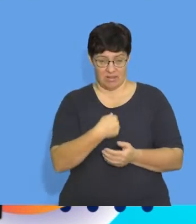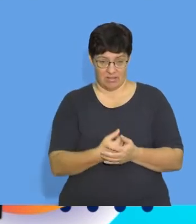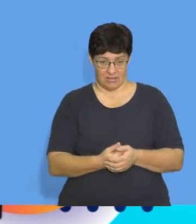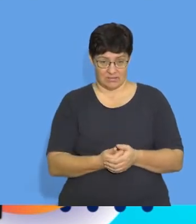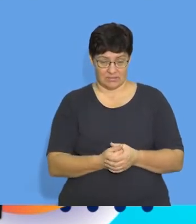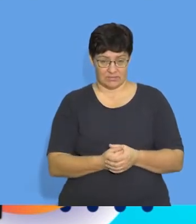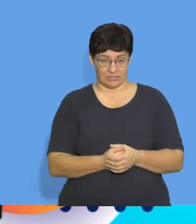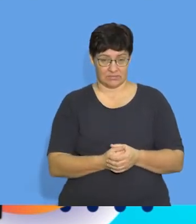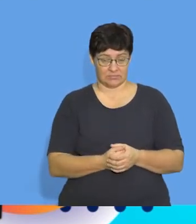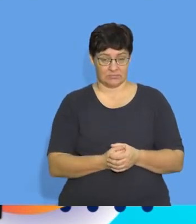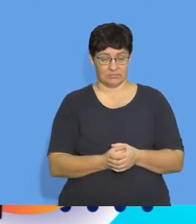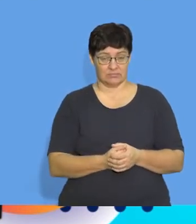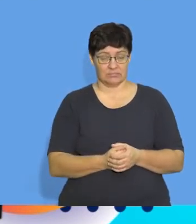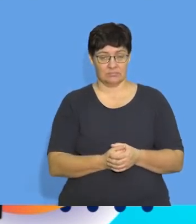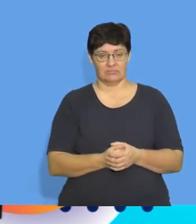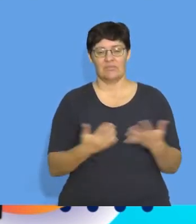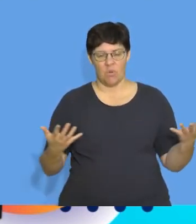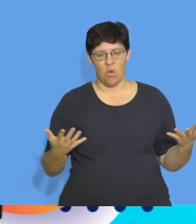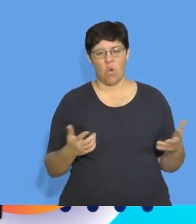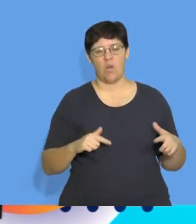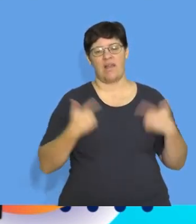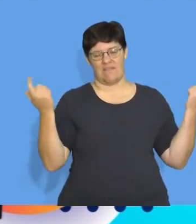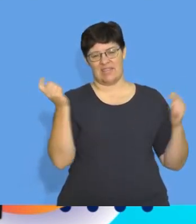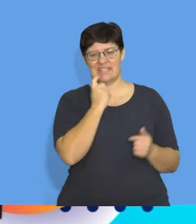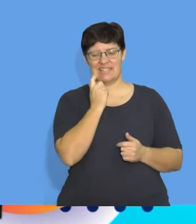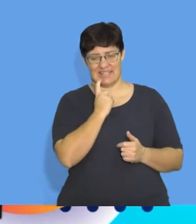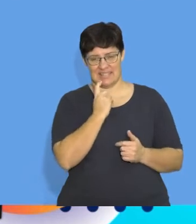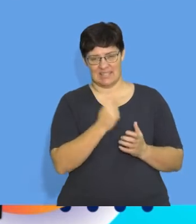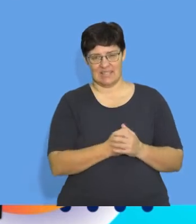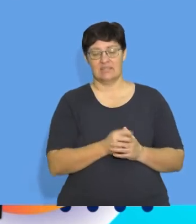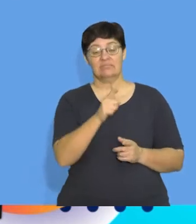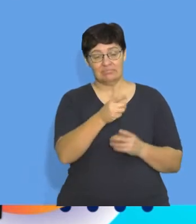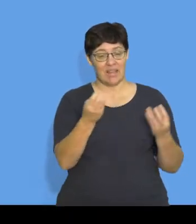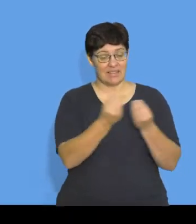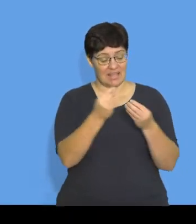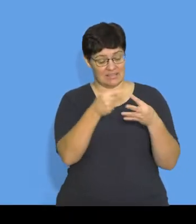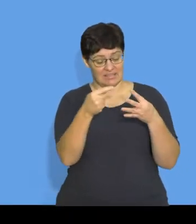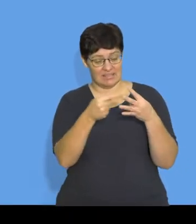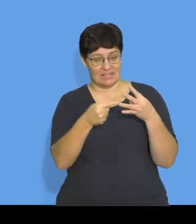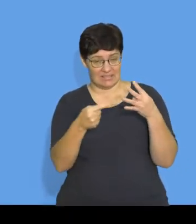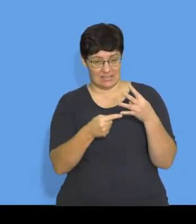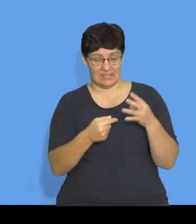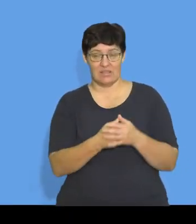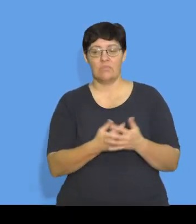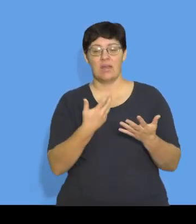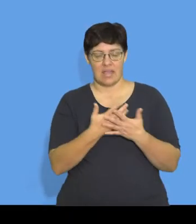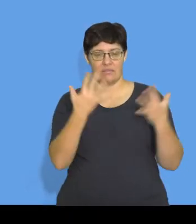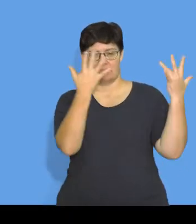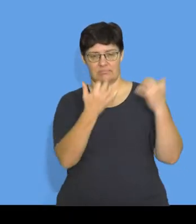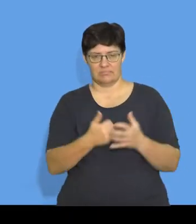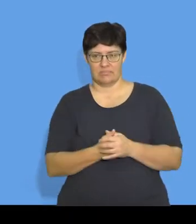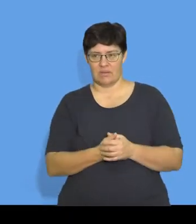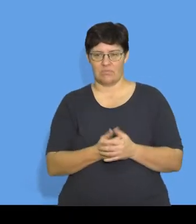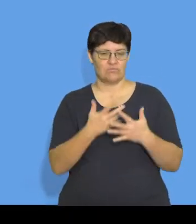so that makes life a little bit easier for us. And those are the things we would be able to work out, but we're not going to worry about